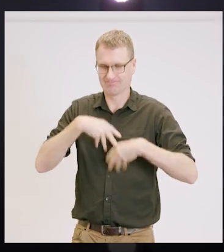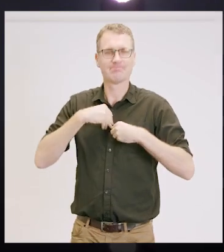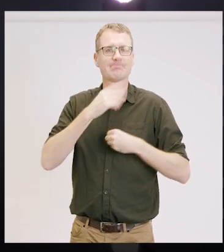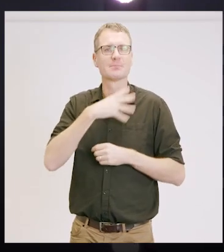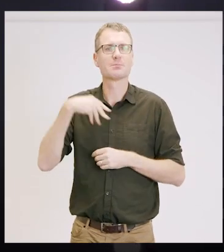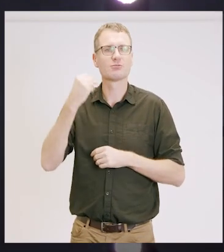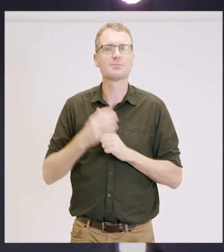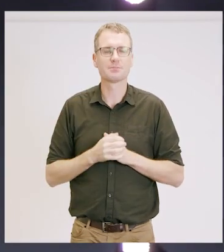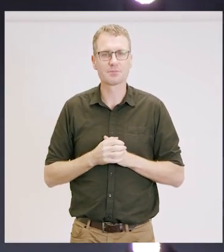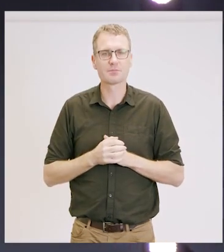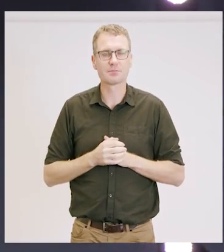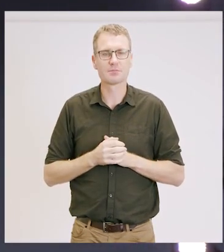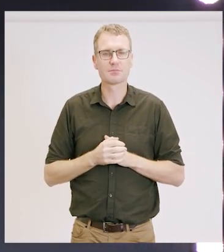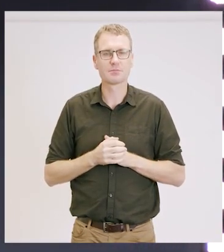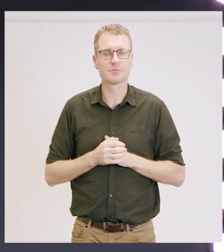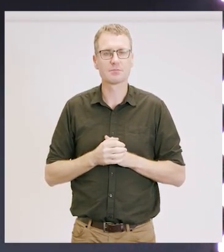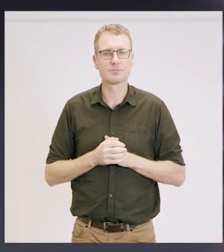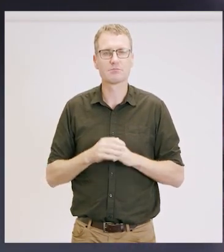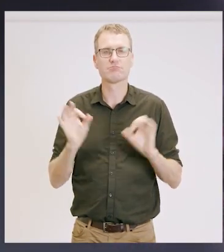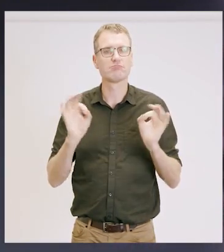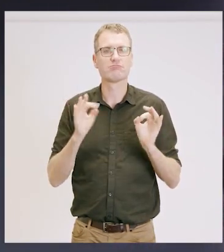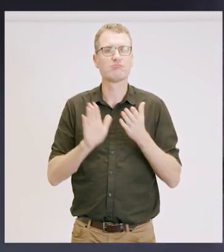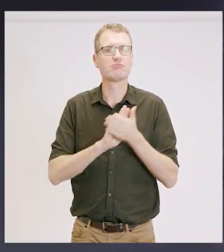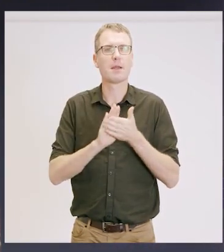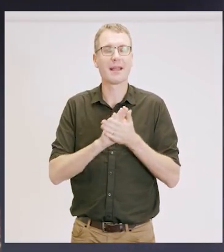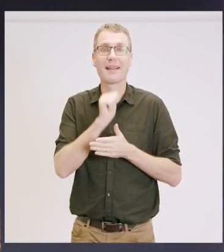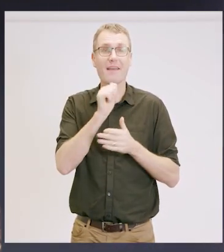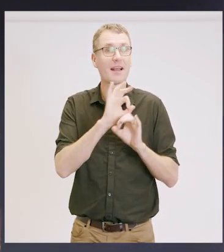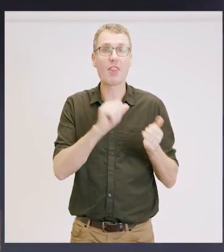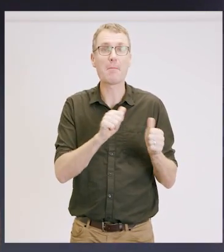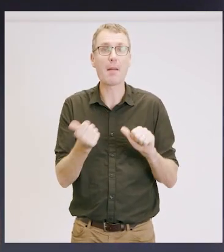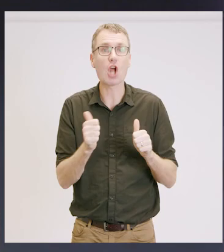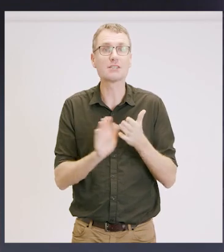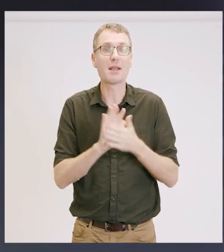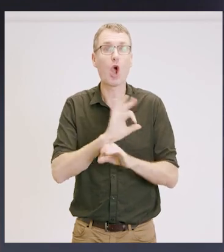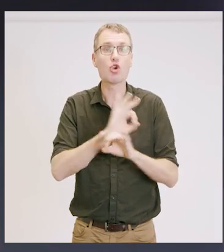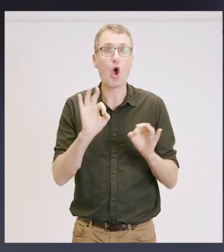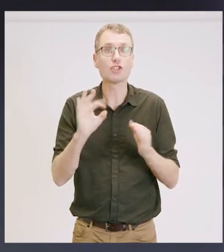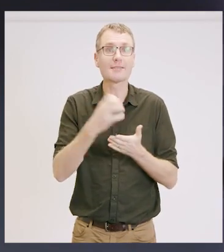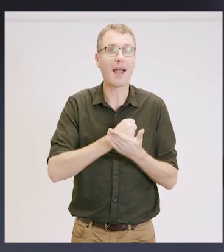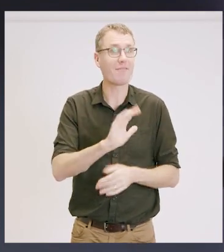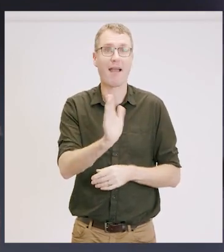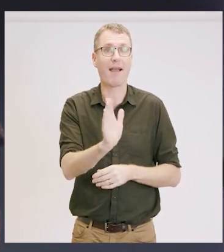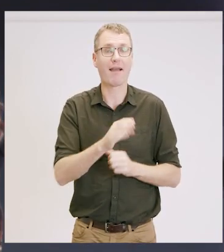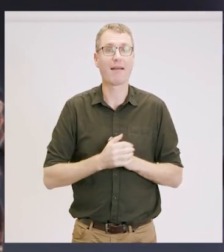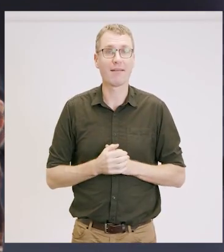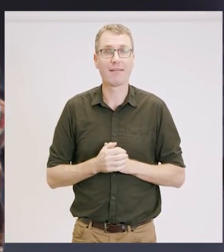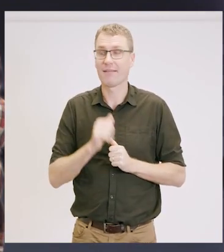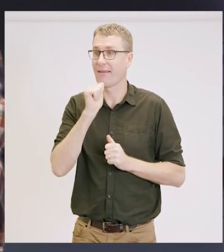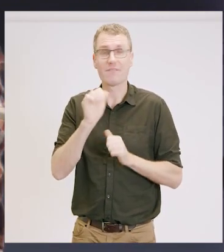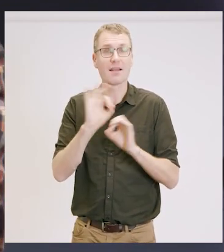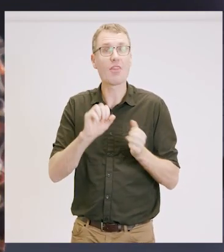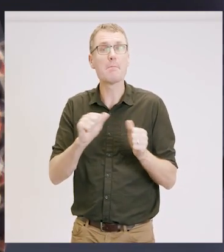Spirit. Now, it doesn't mean that we're not saved if we don't get baptized. And it doesn't mean we don't have the Holy Spirit if we don't get